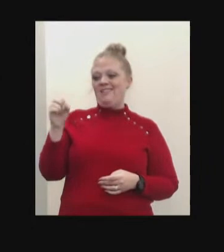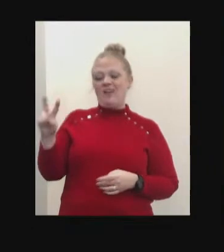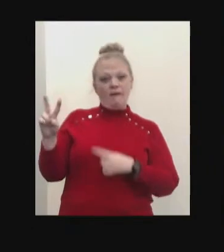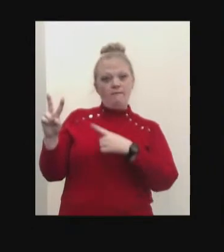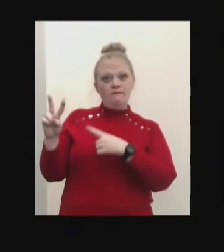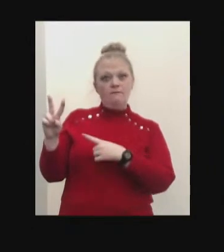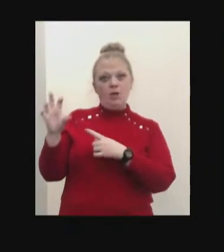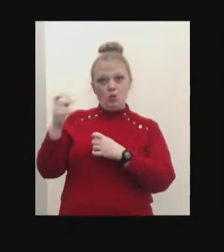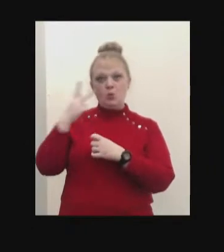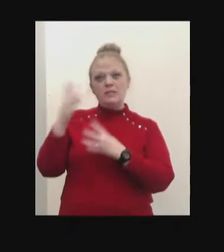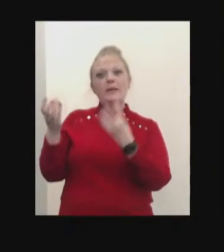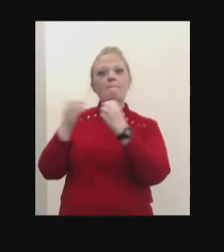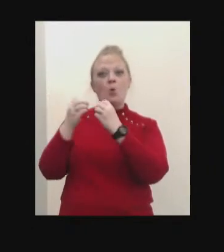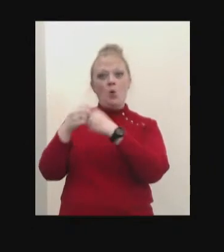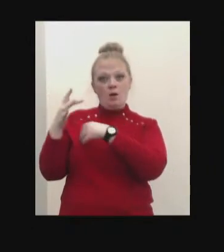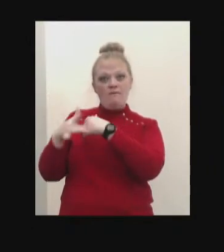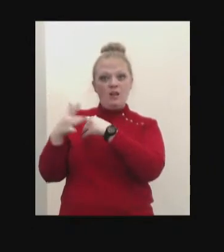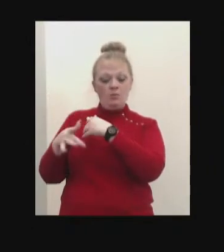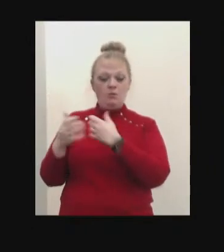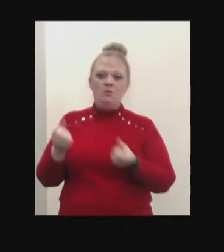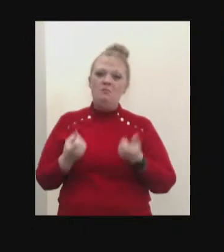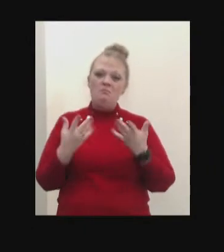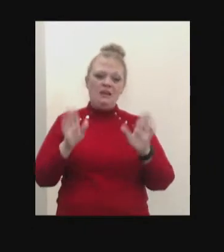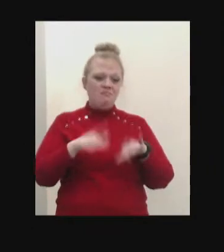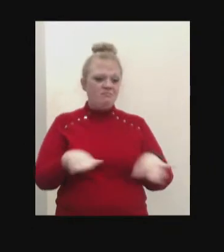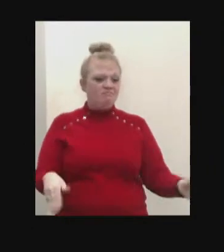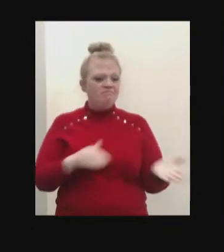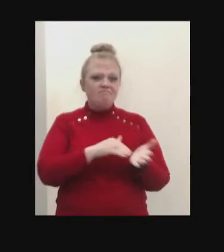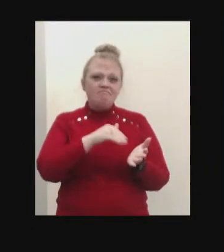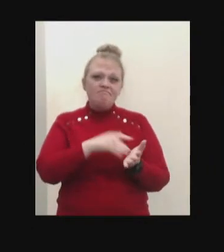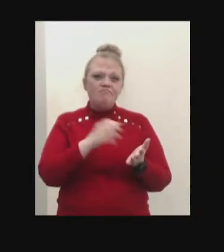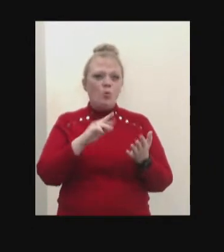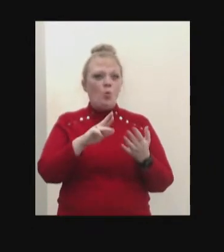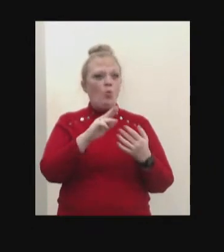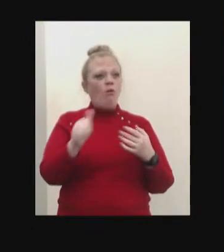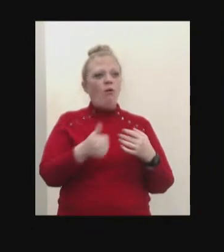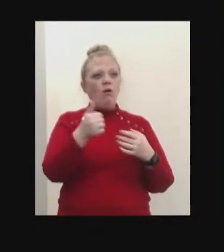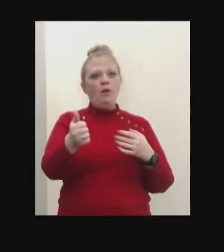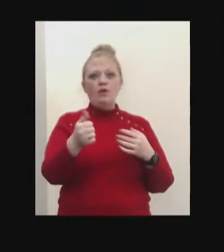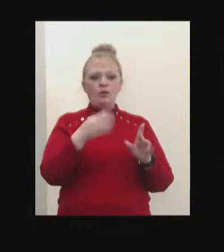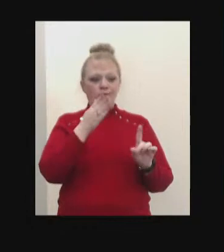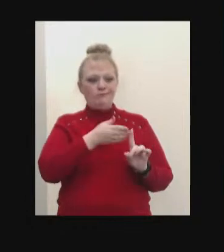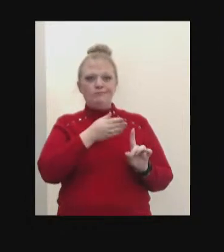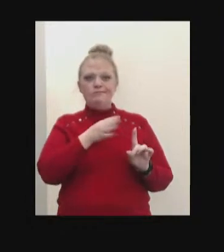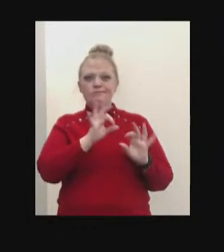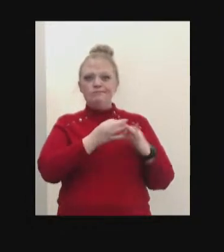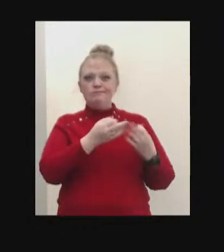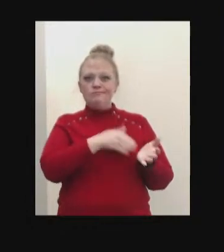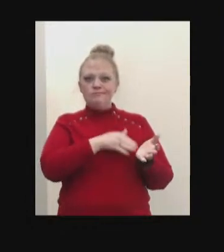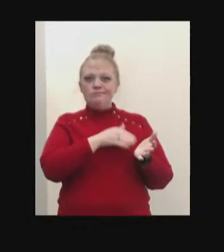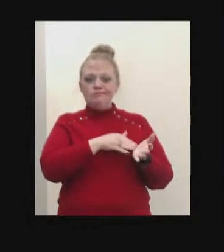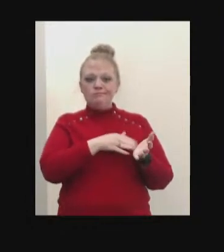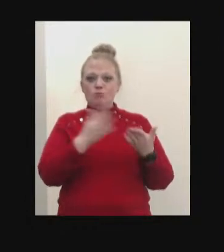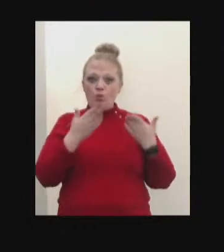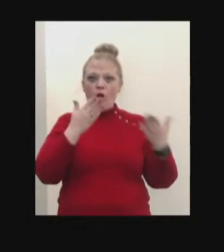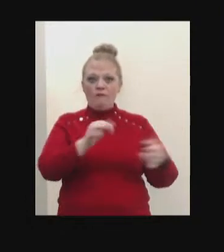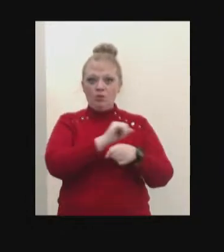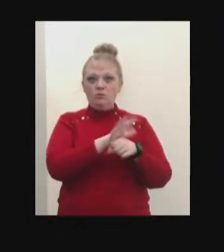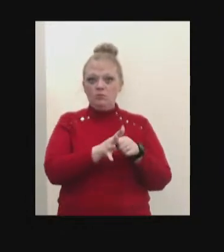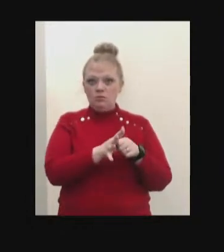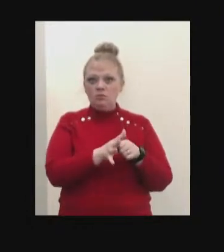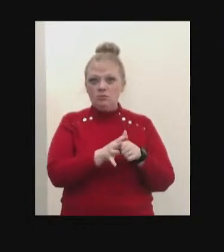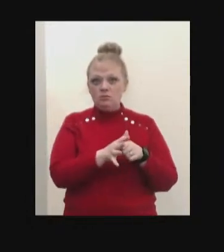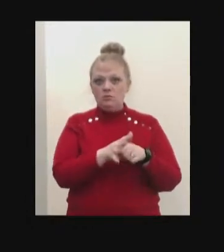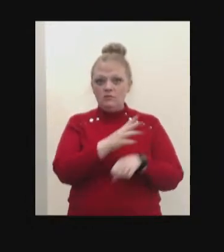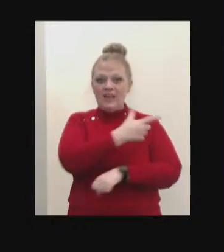available. Many pediatricians and other primary care offices are offering COVID-19 vaccine. I just want to say